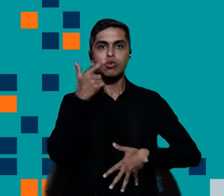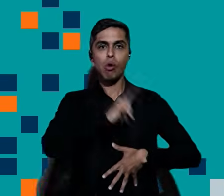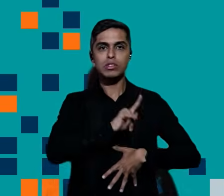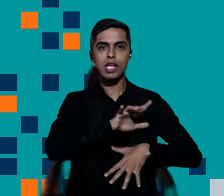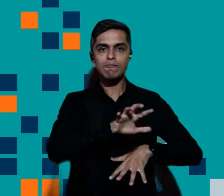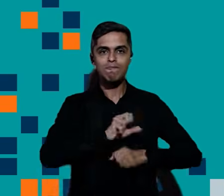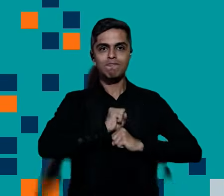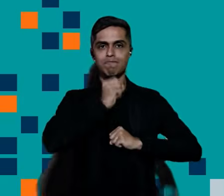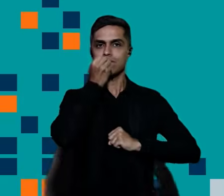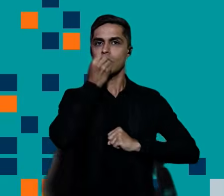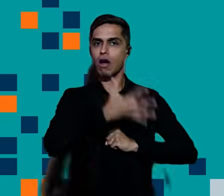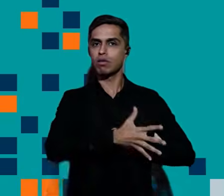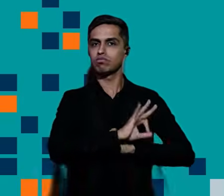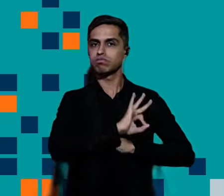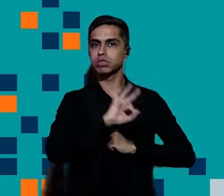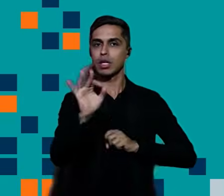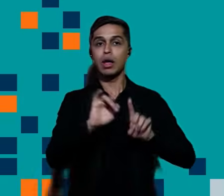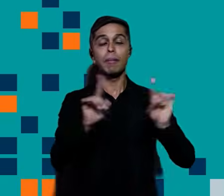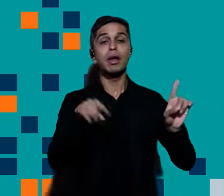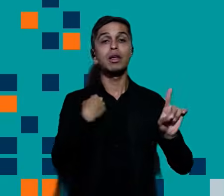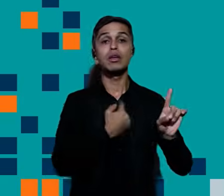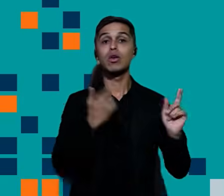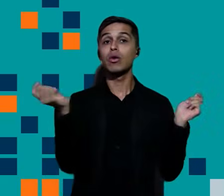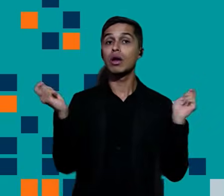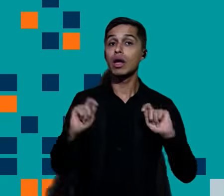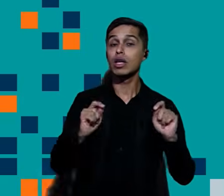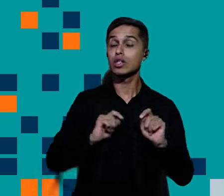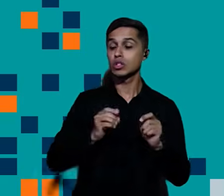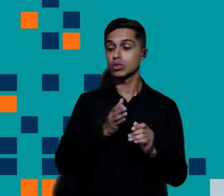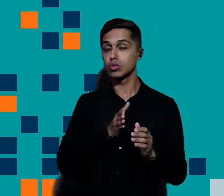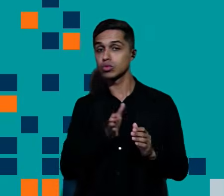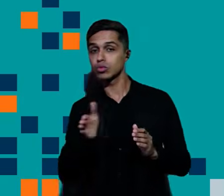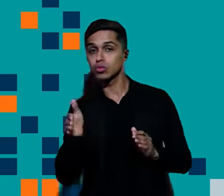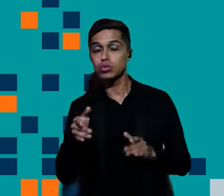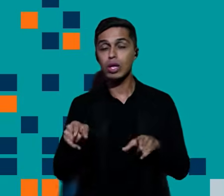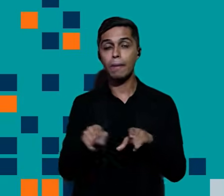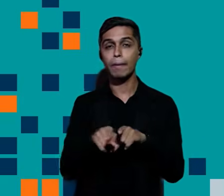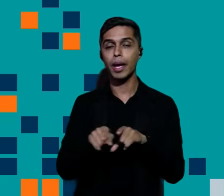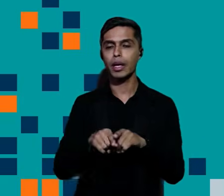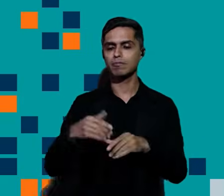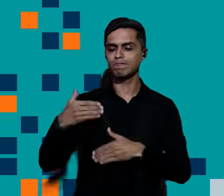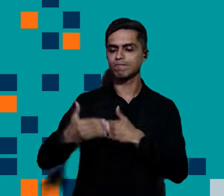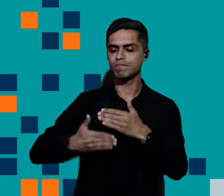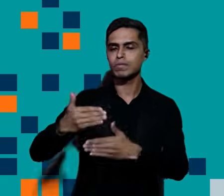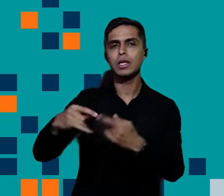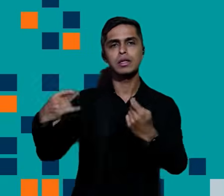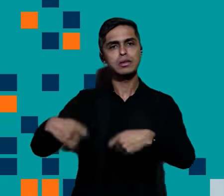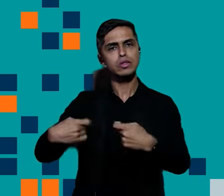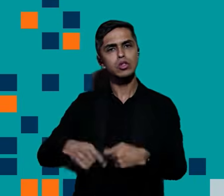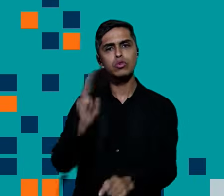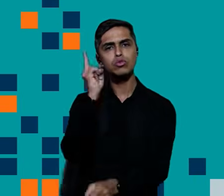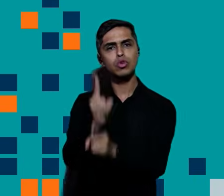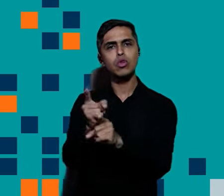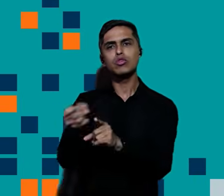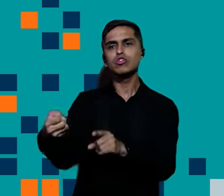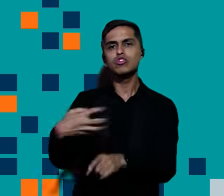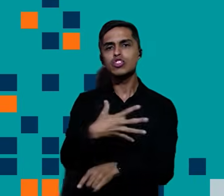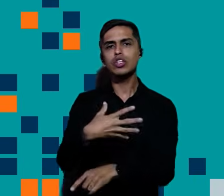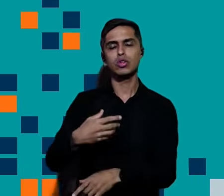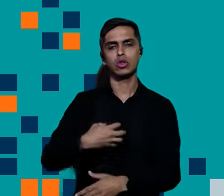a new path forward. We need to find a new path forward, fundamentally, where we